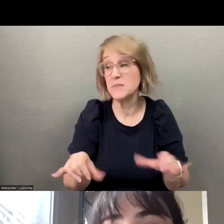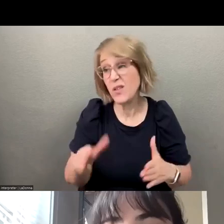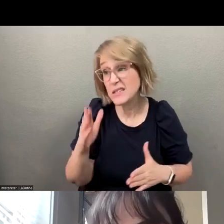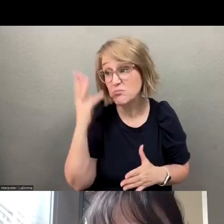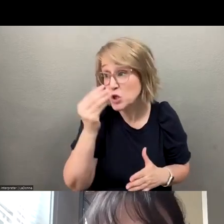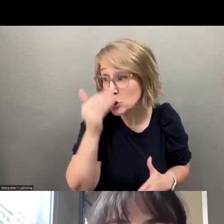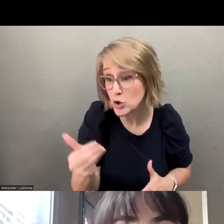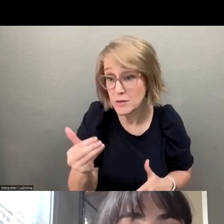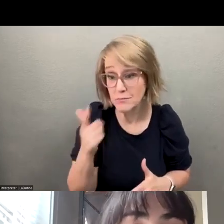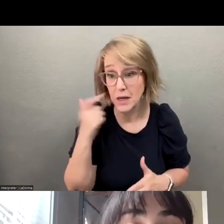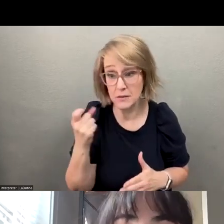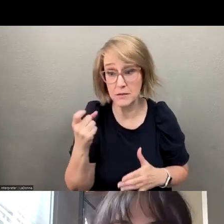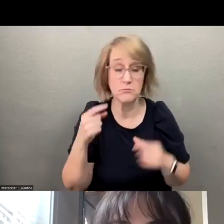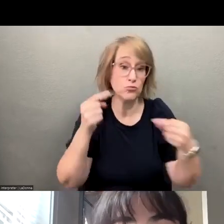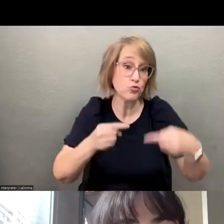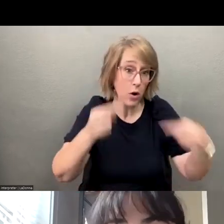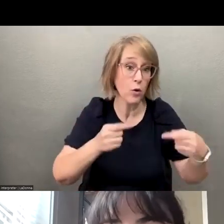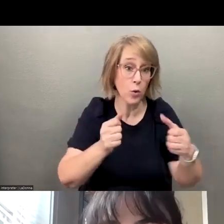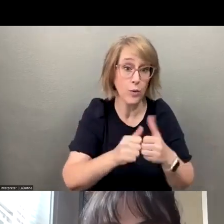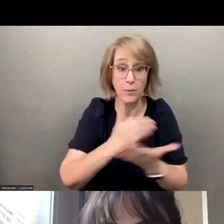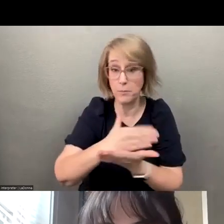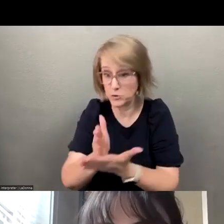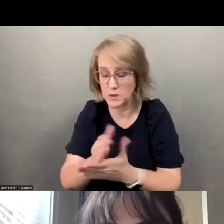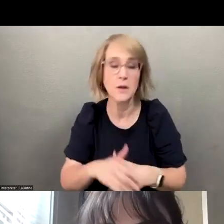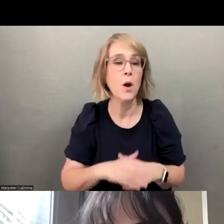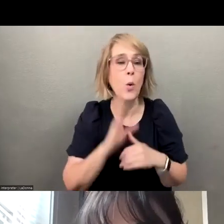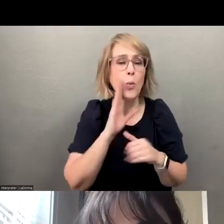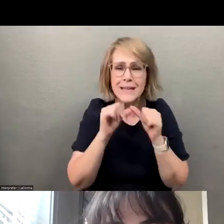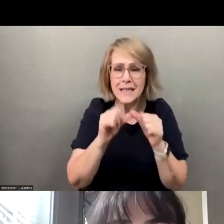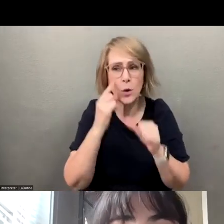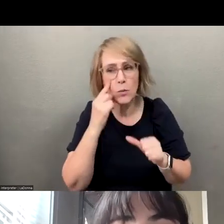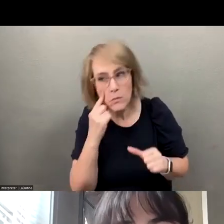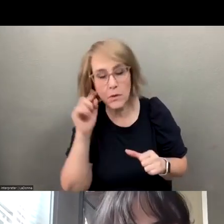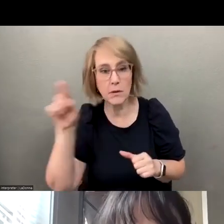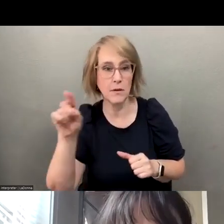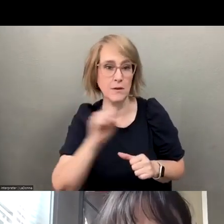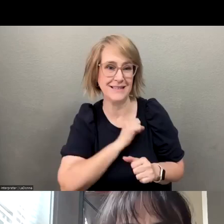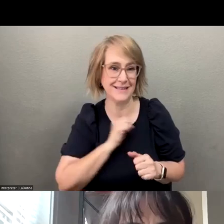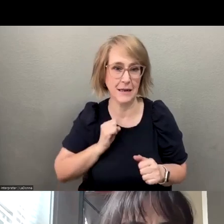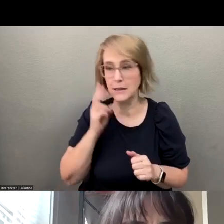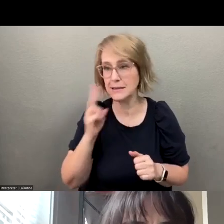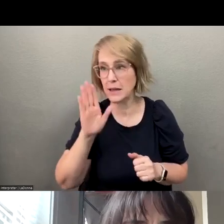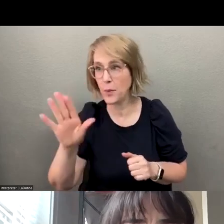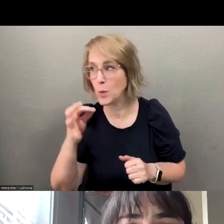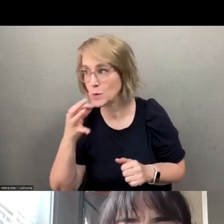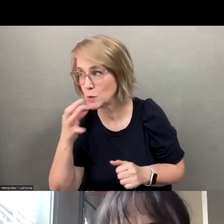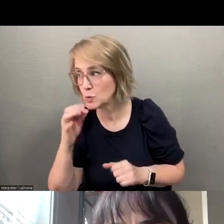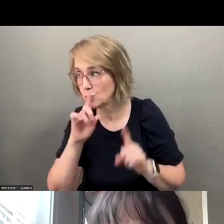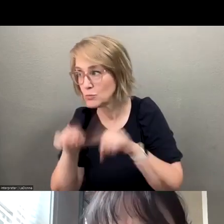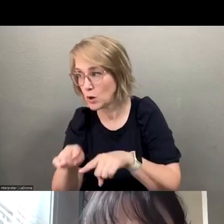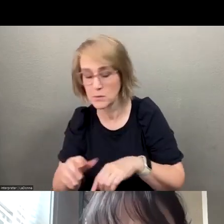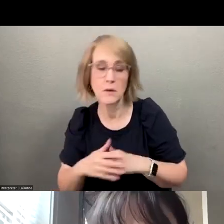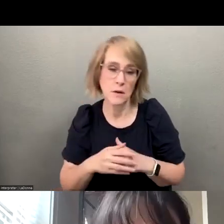consensus in the House. So that is good. We'll keep an eye out for the Senate, hoping to see those soon. But we'll